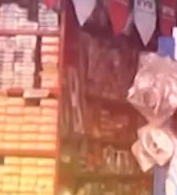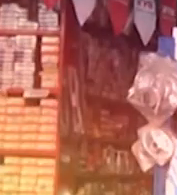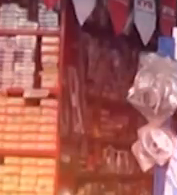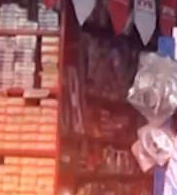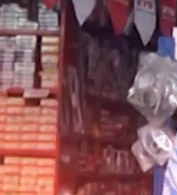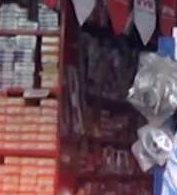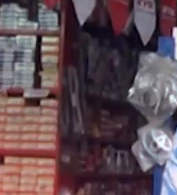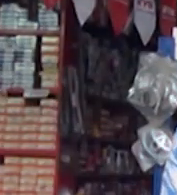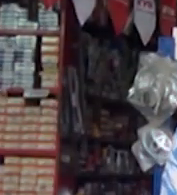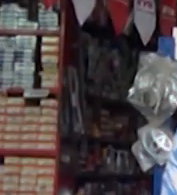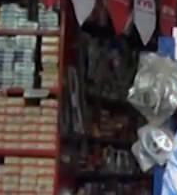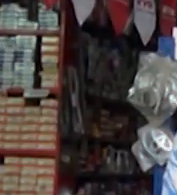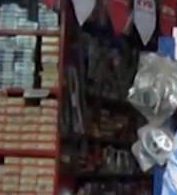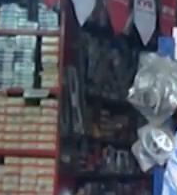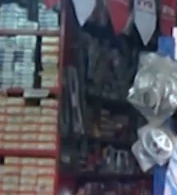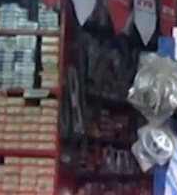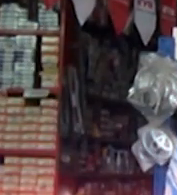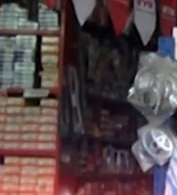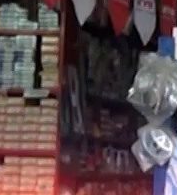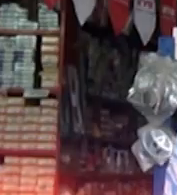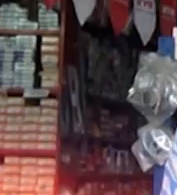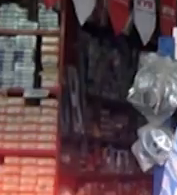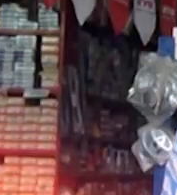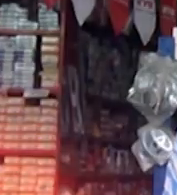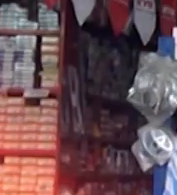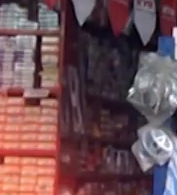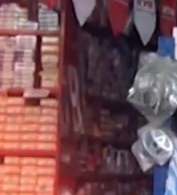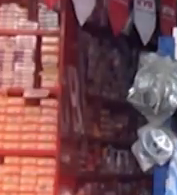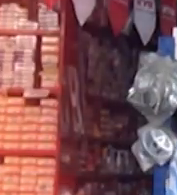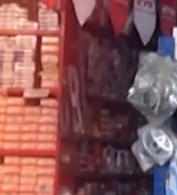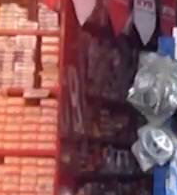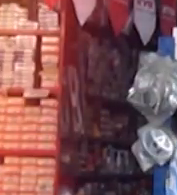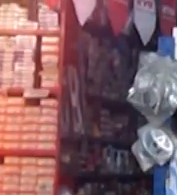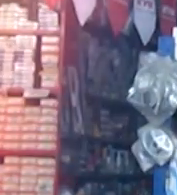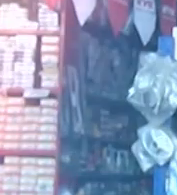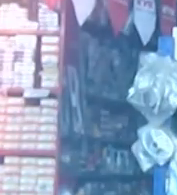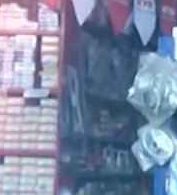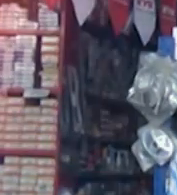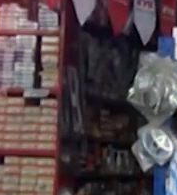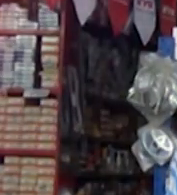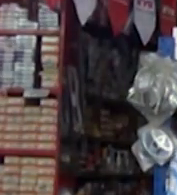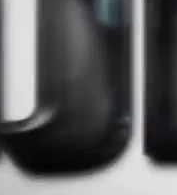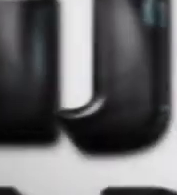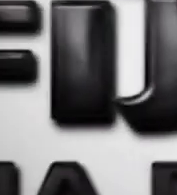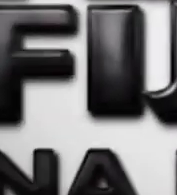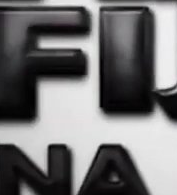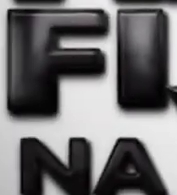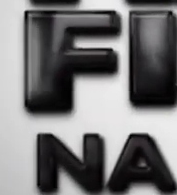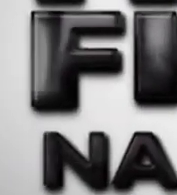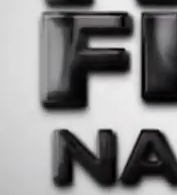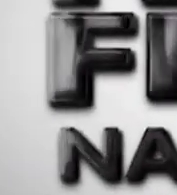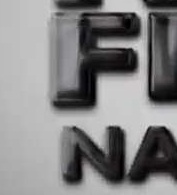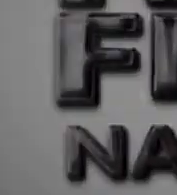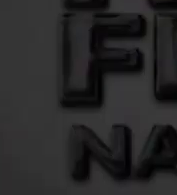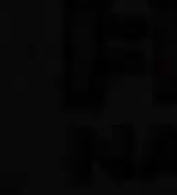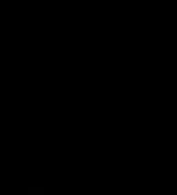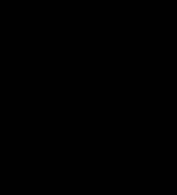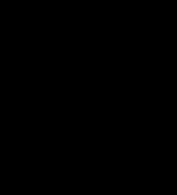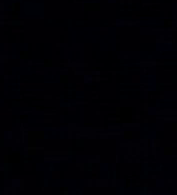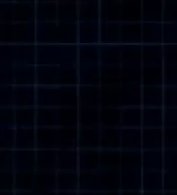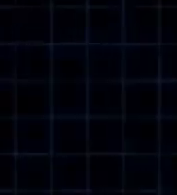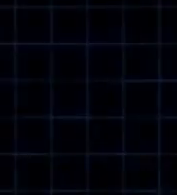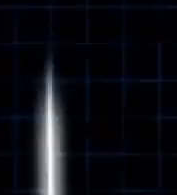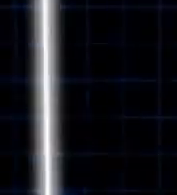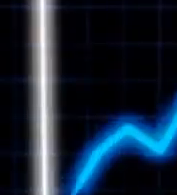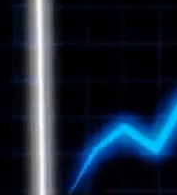Pula nadang ko aprosa ng garse, go erkraki. Do televizyon na barong na Radio Fiji 1 nandomo ibiti. Radio Fiji 1 nandomo